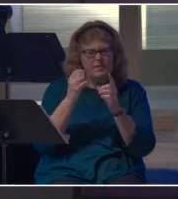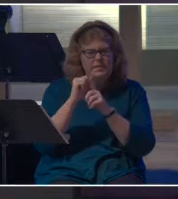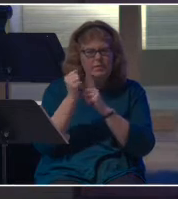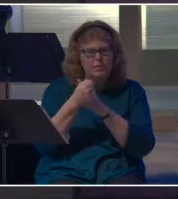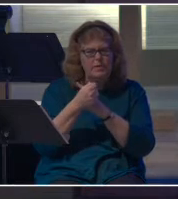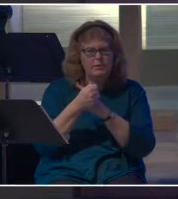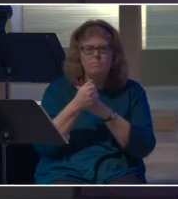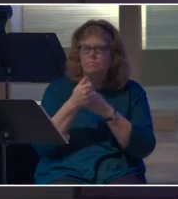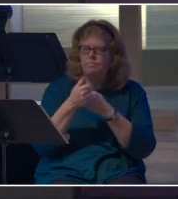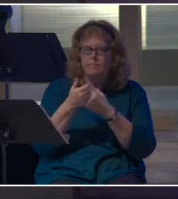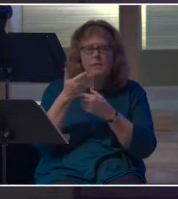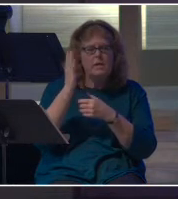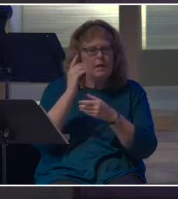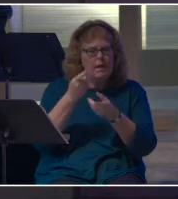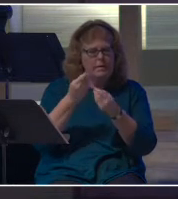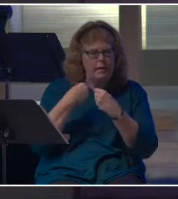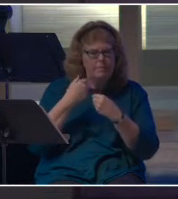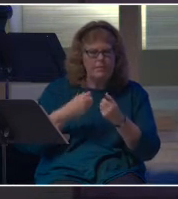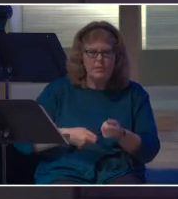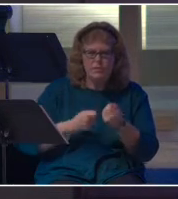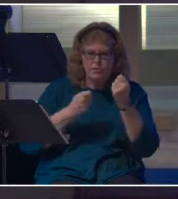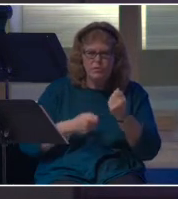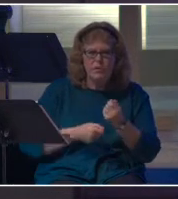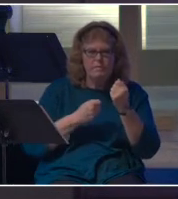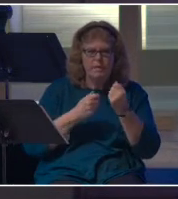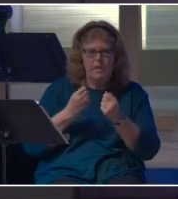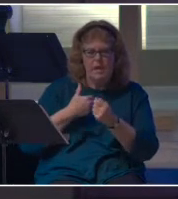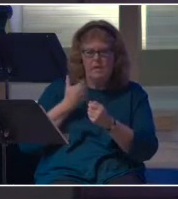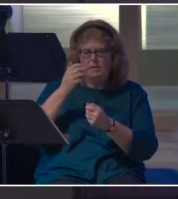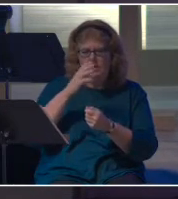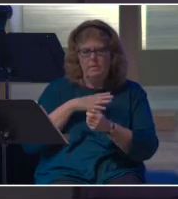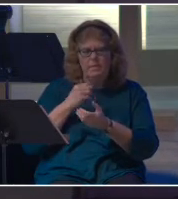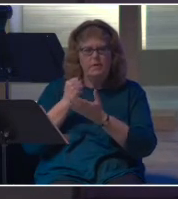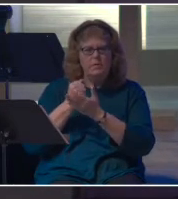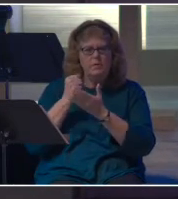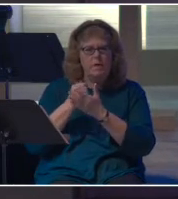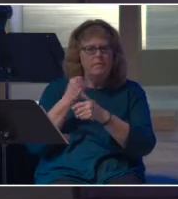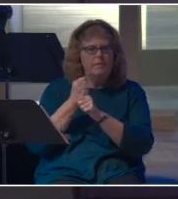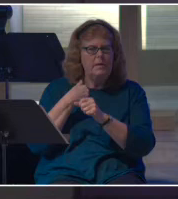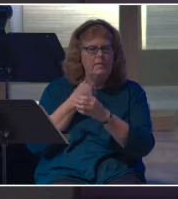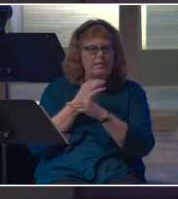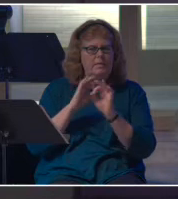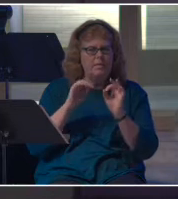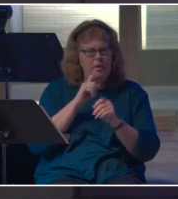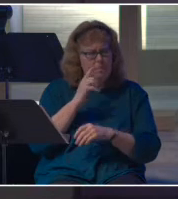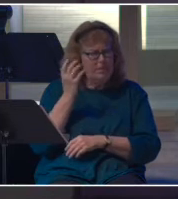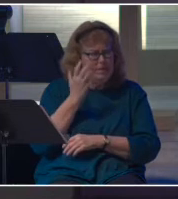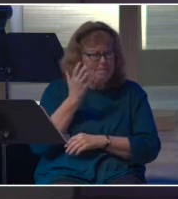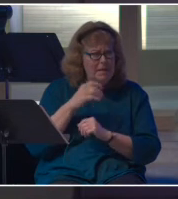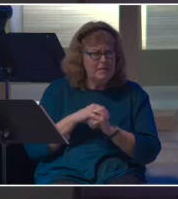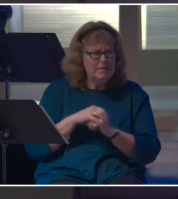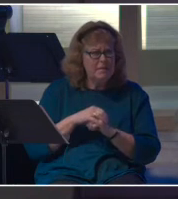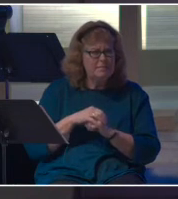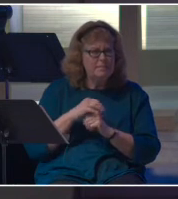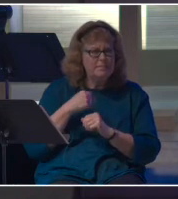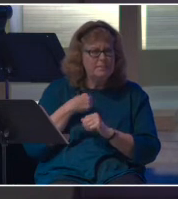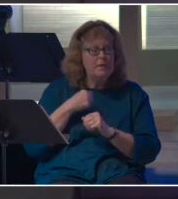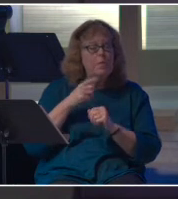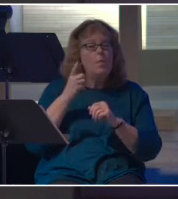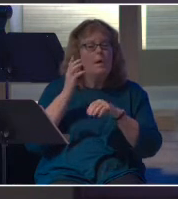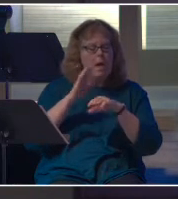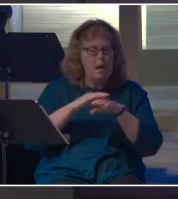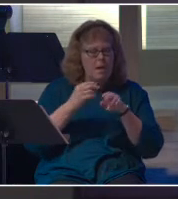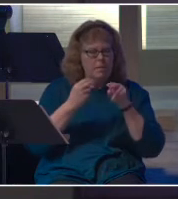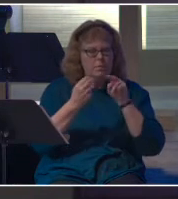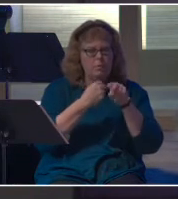he provided a shovel and young men to help get me freed. Isn't that amazing? And then when I did get on the road,